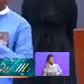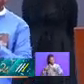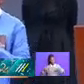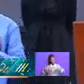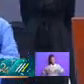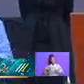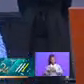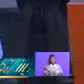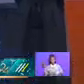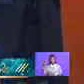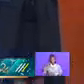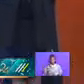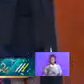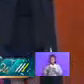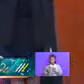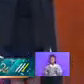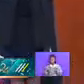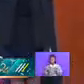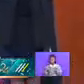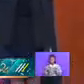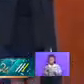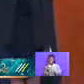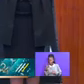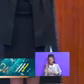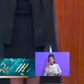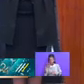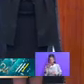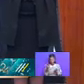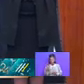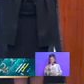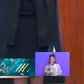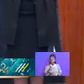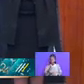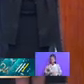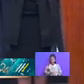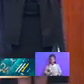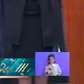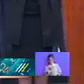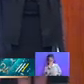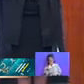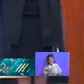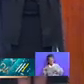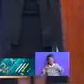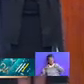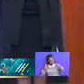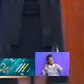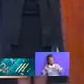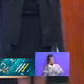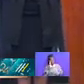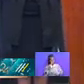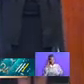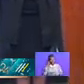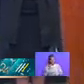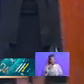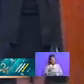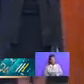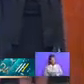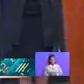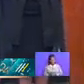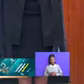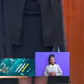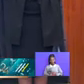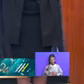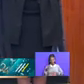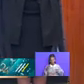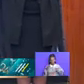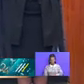the people that come but it can also be for you wherever you are if you are watching online it can be for you just catch it somebody